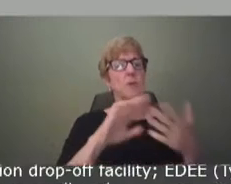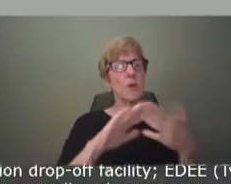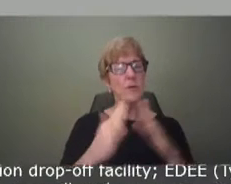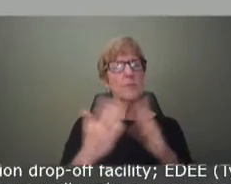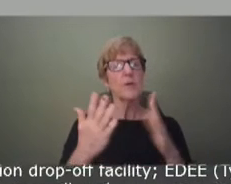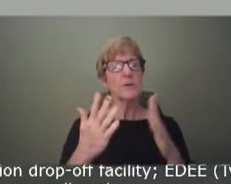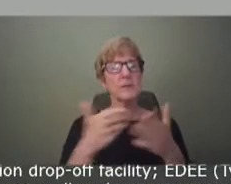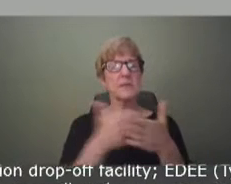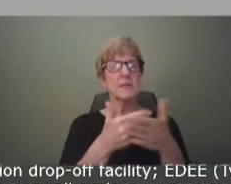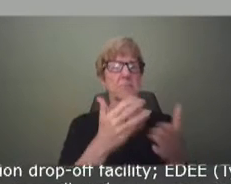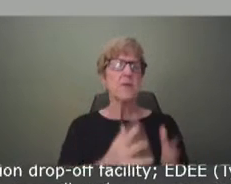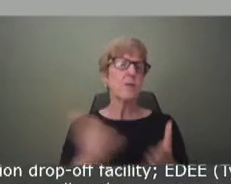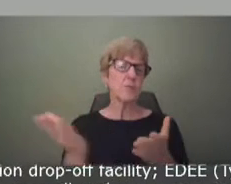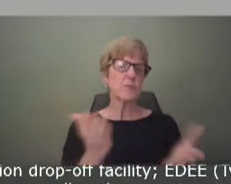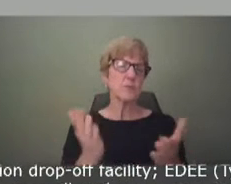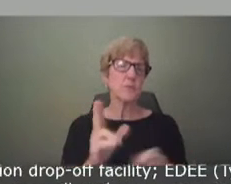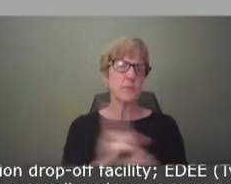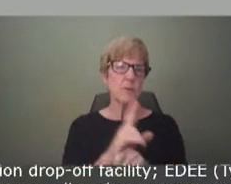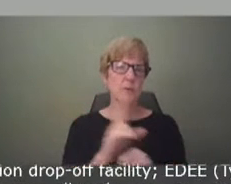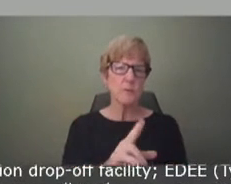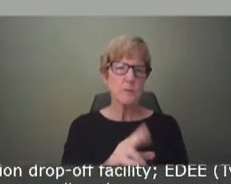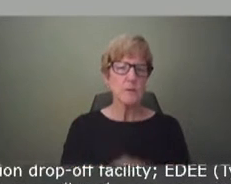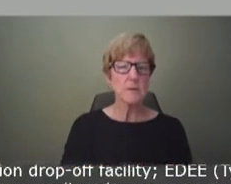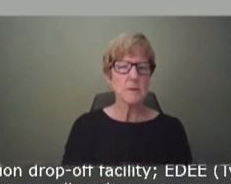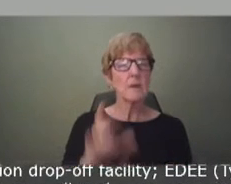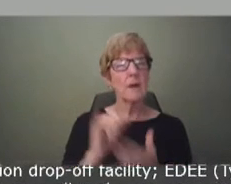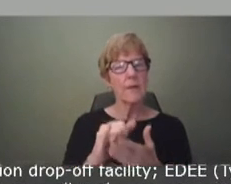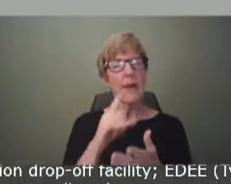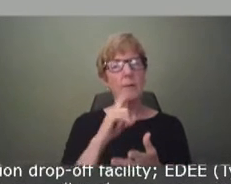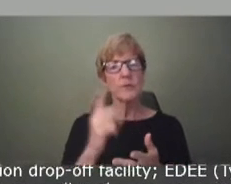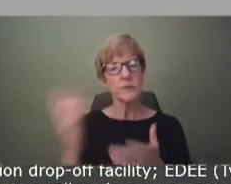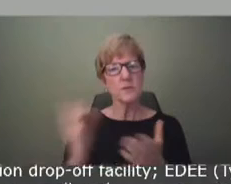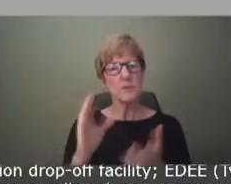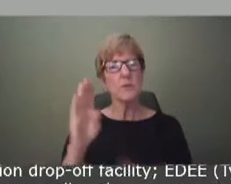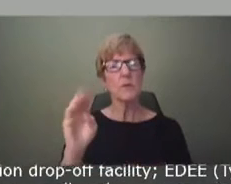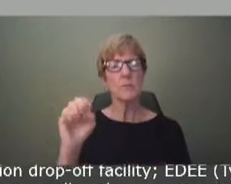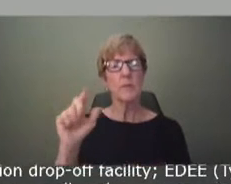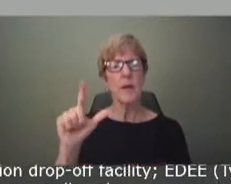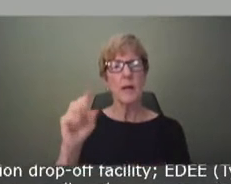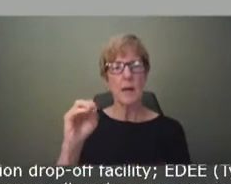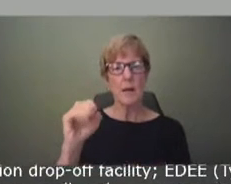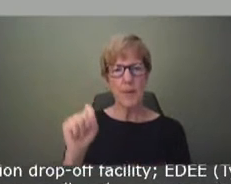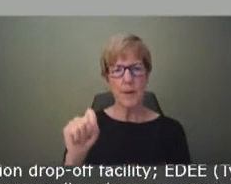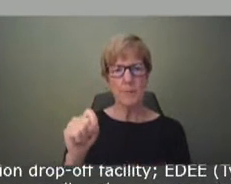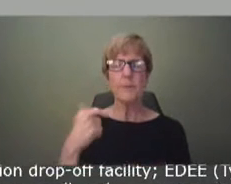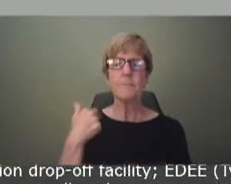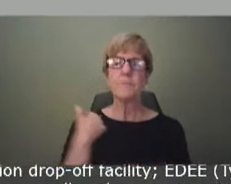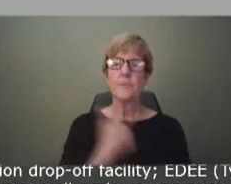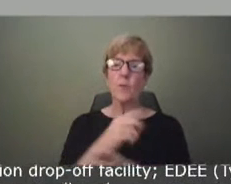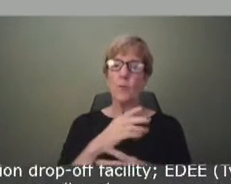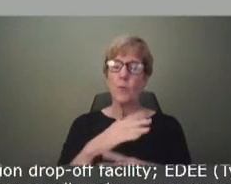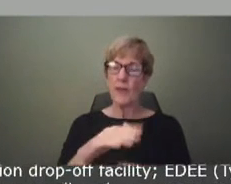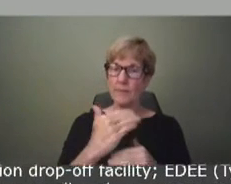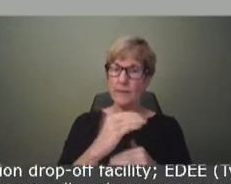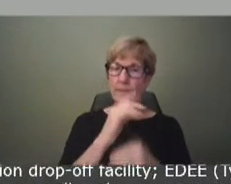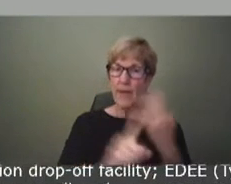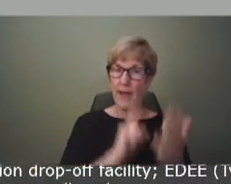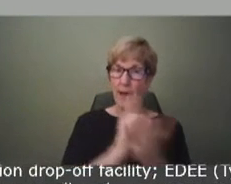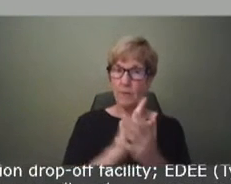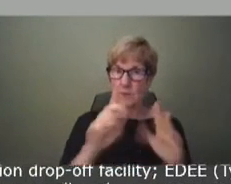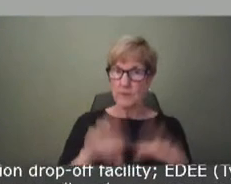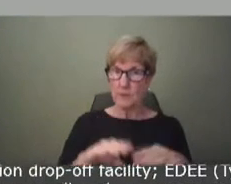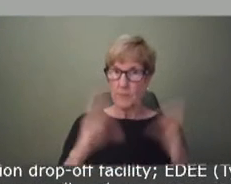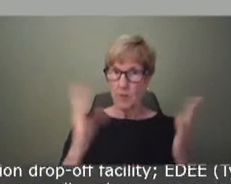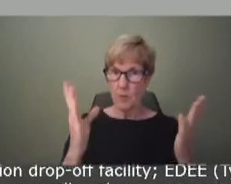neighborhood serving types of uses uh that would uh serve the Belmont Community uh we do have a restriction on hours of operation